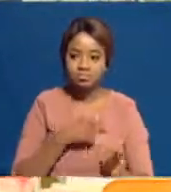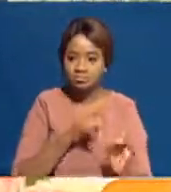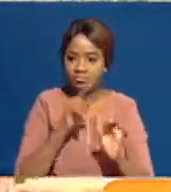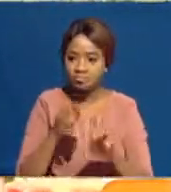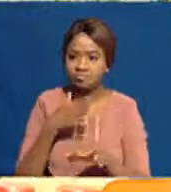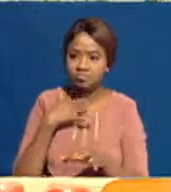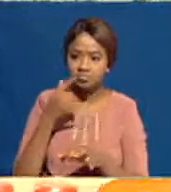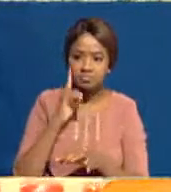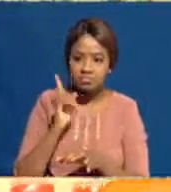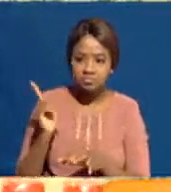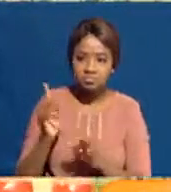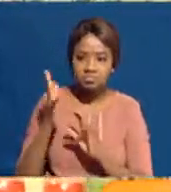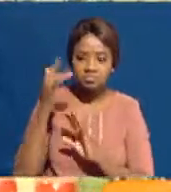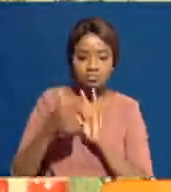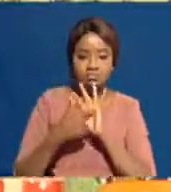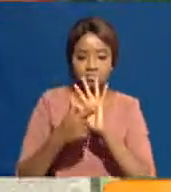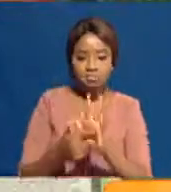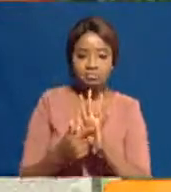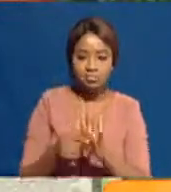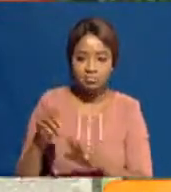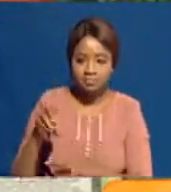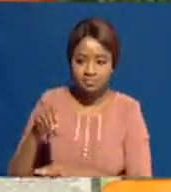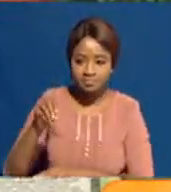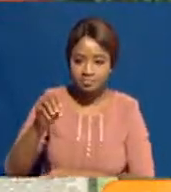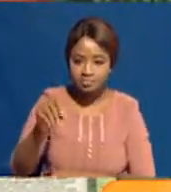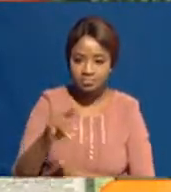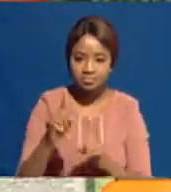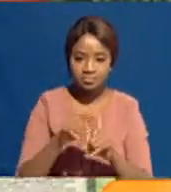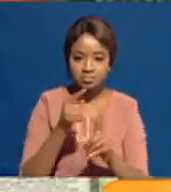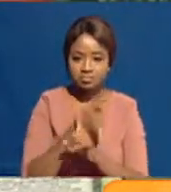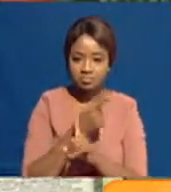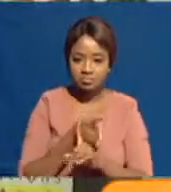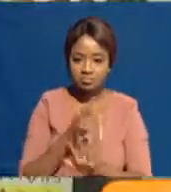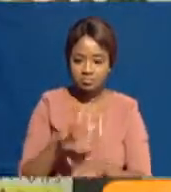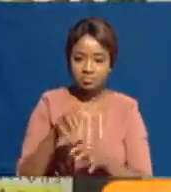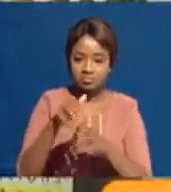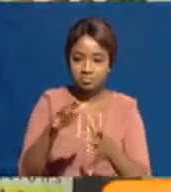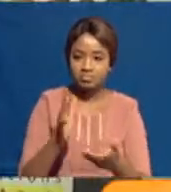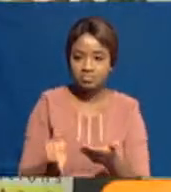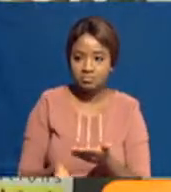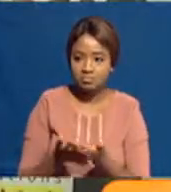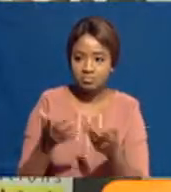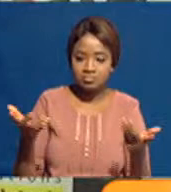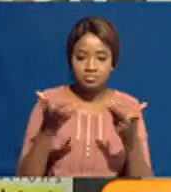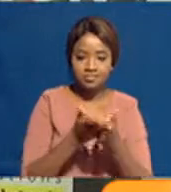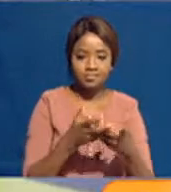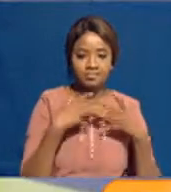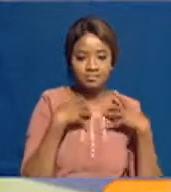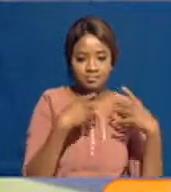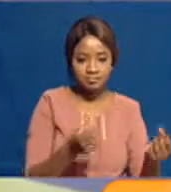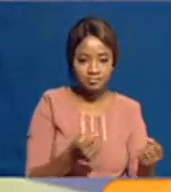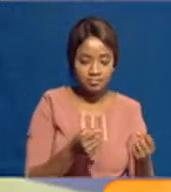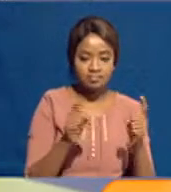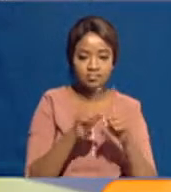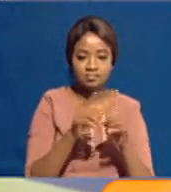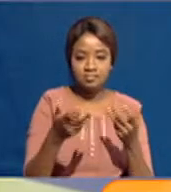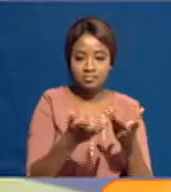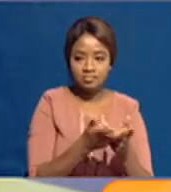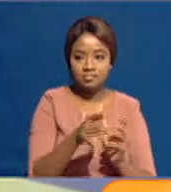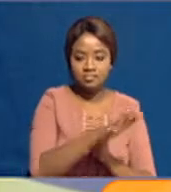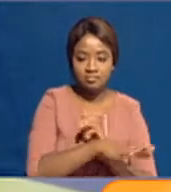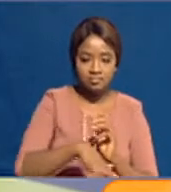stand, showcasing biofertilizer and other farming products deemed environmentally friendly when compared to